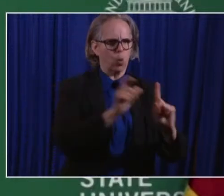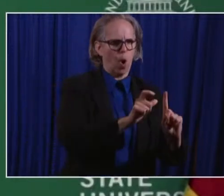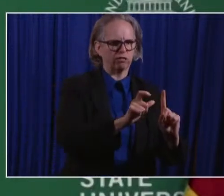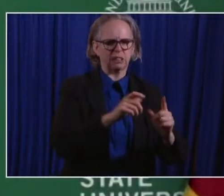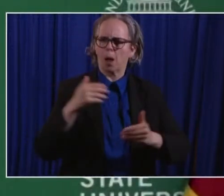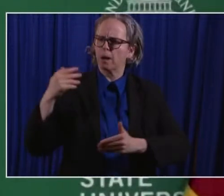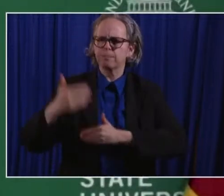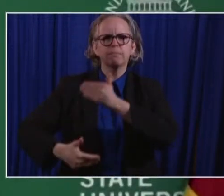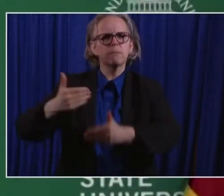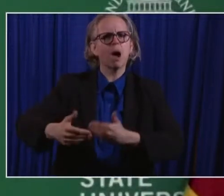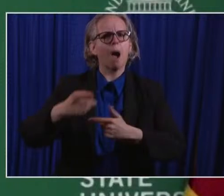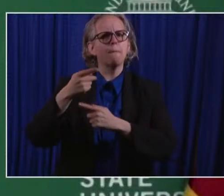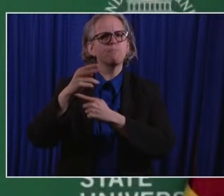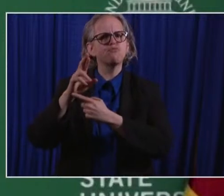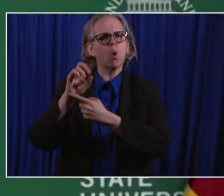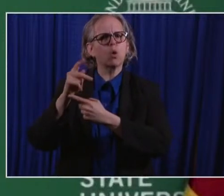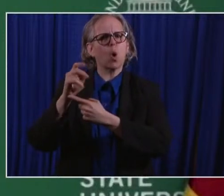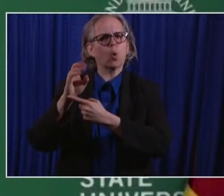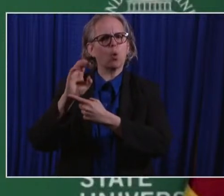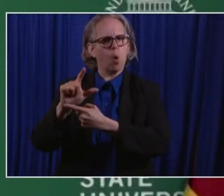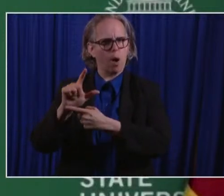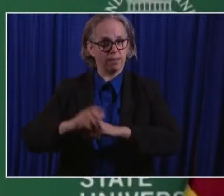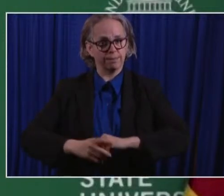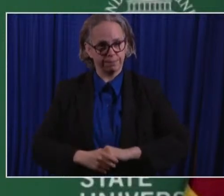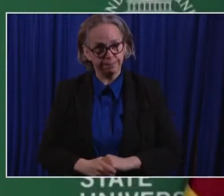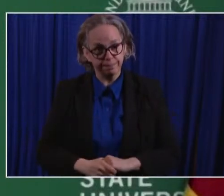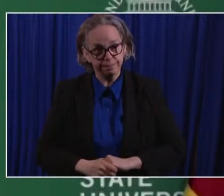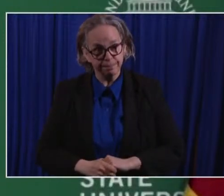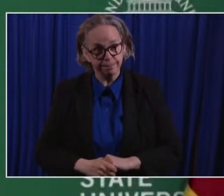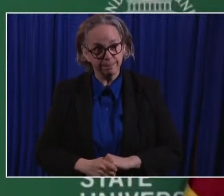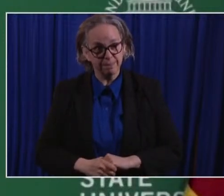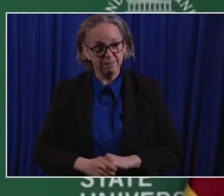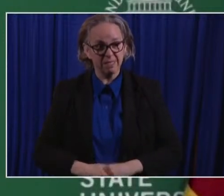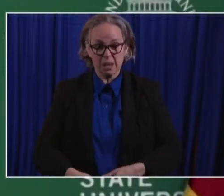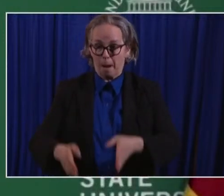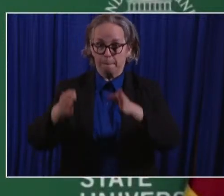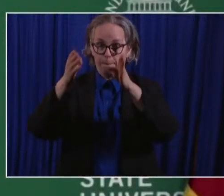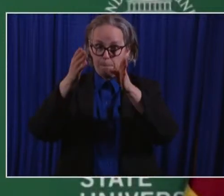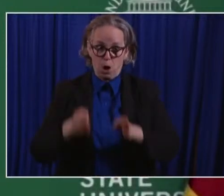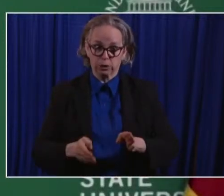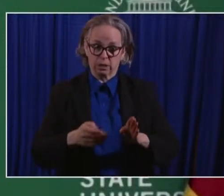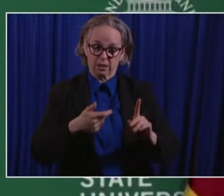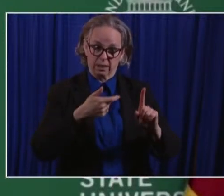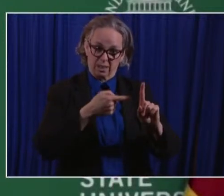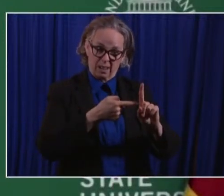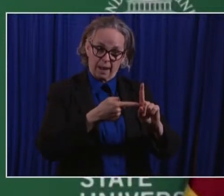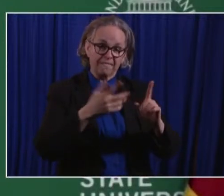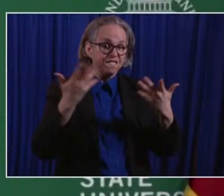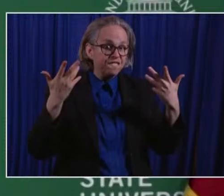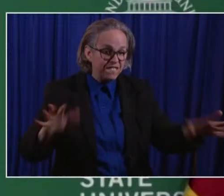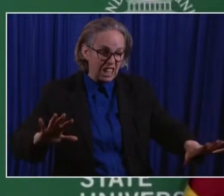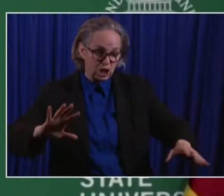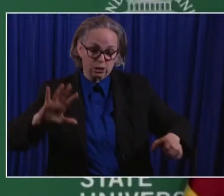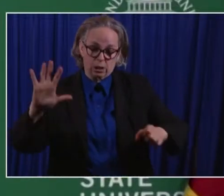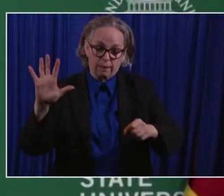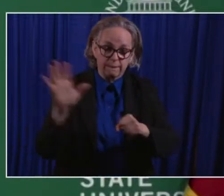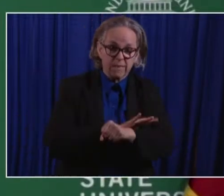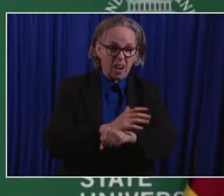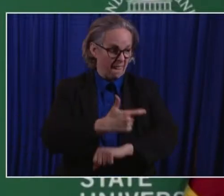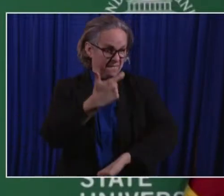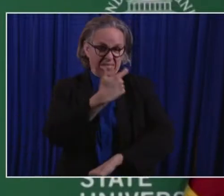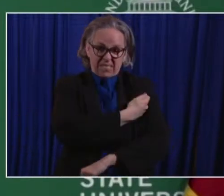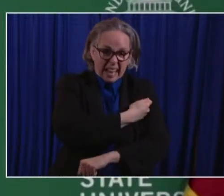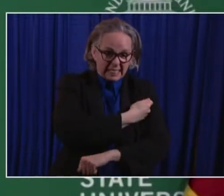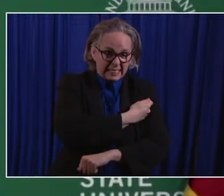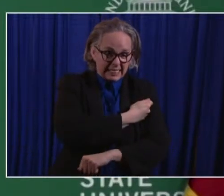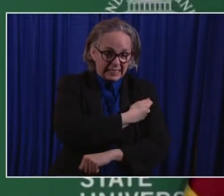Ohioans, beginning today, who have been fully vaccinated, no longer will have to quarantine if they are